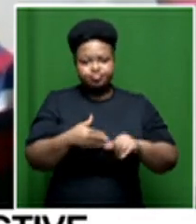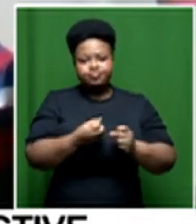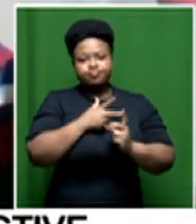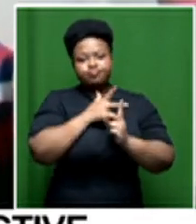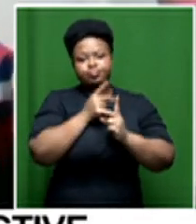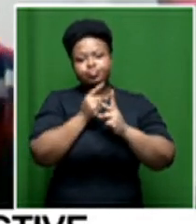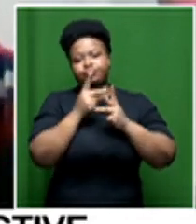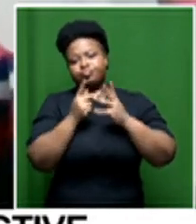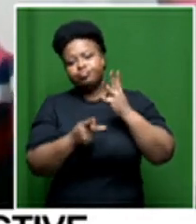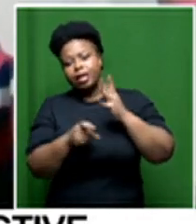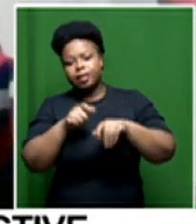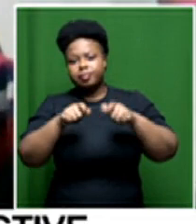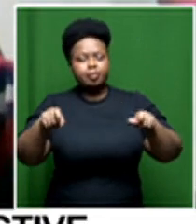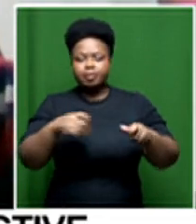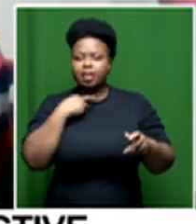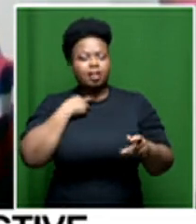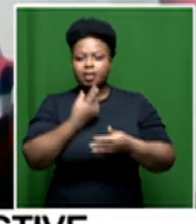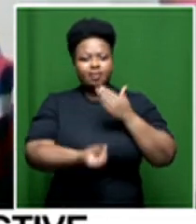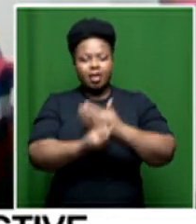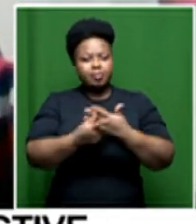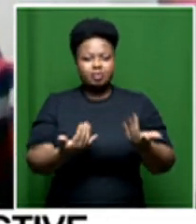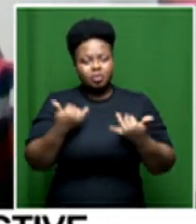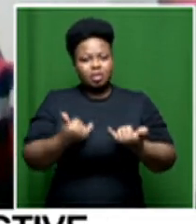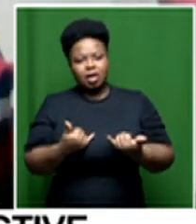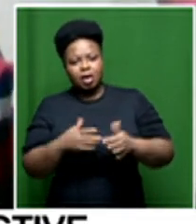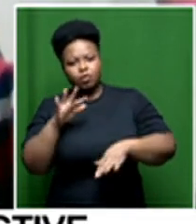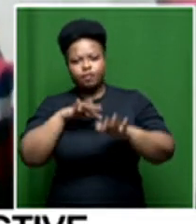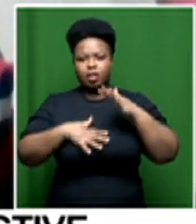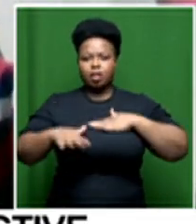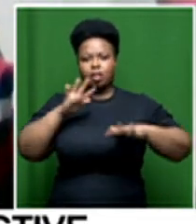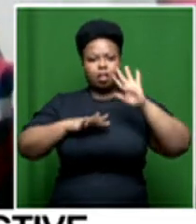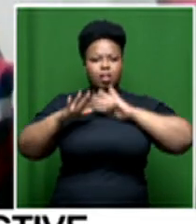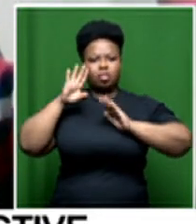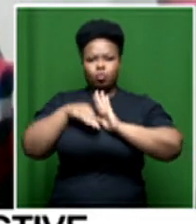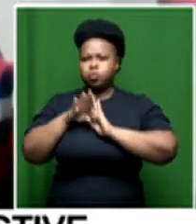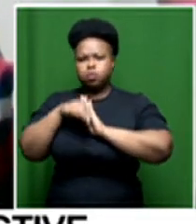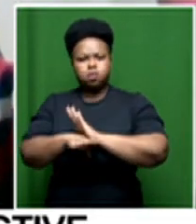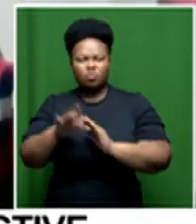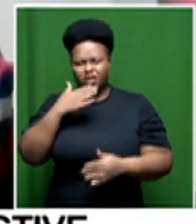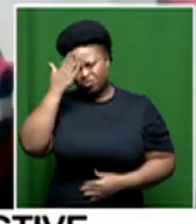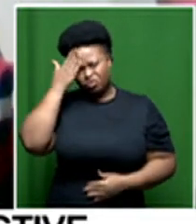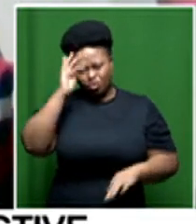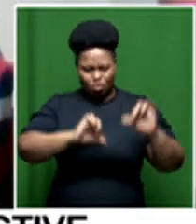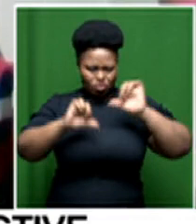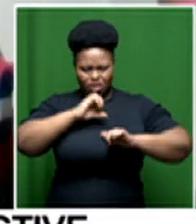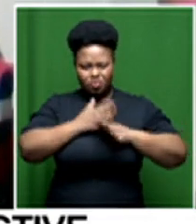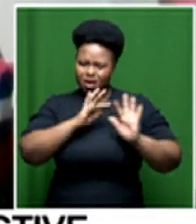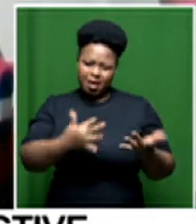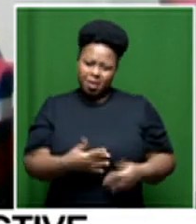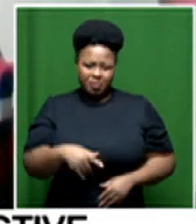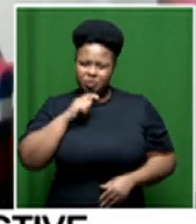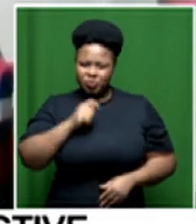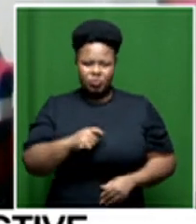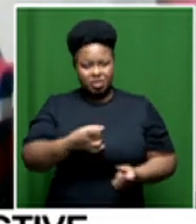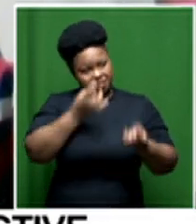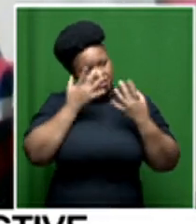seen that it didn't, and this is a bit of a roller coaster ride for everybody at the moment, and we know how science works, and that is just the way